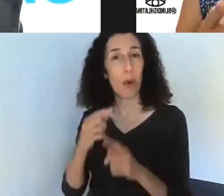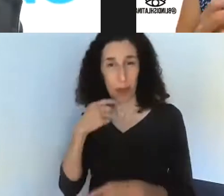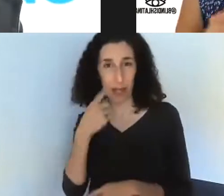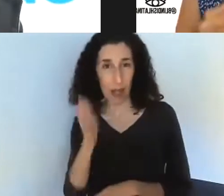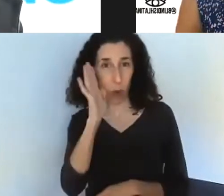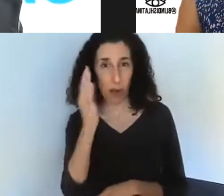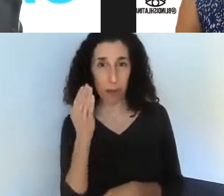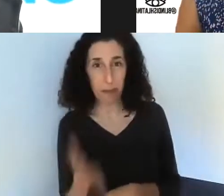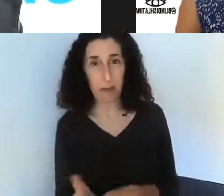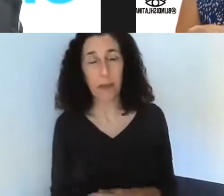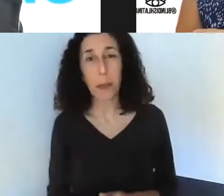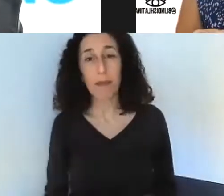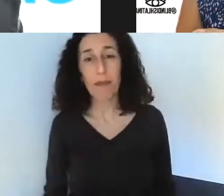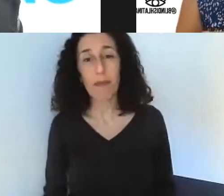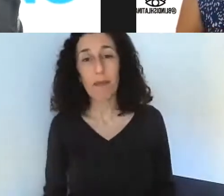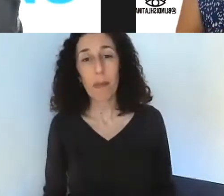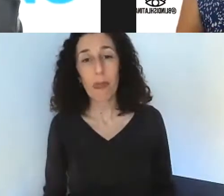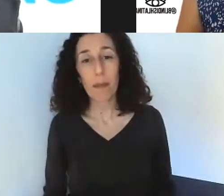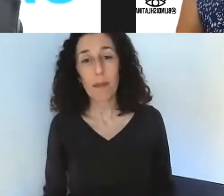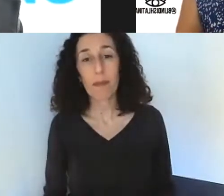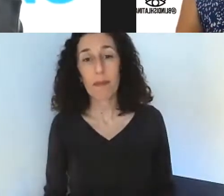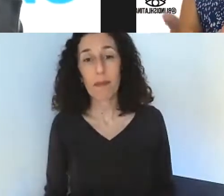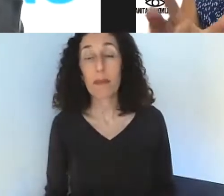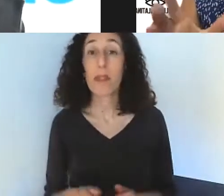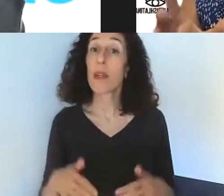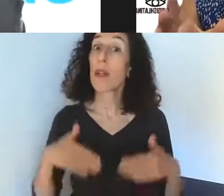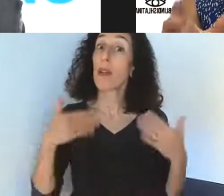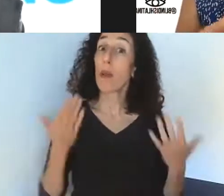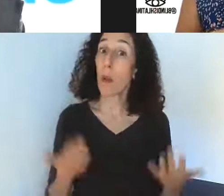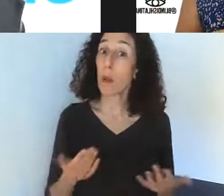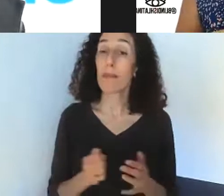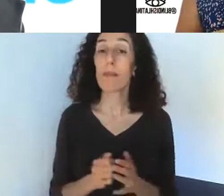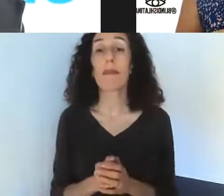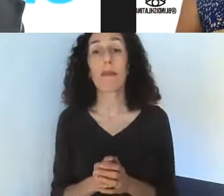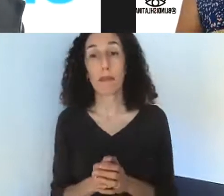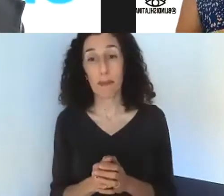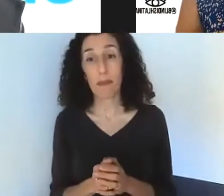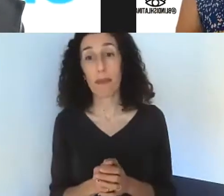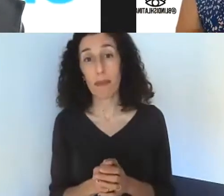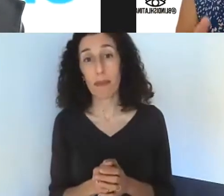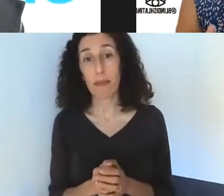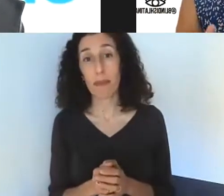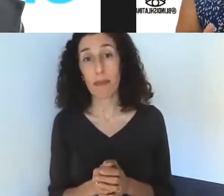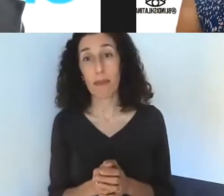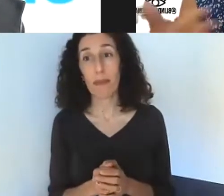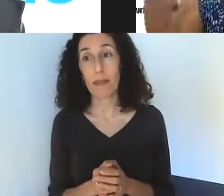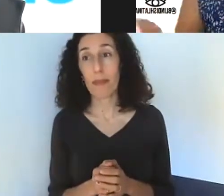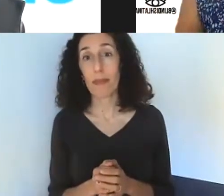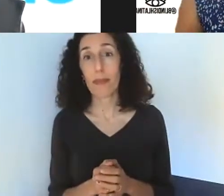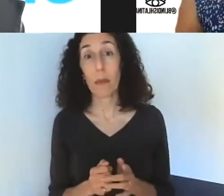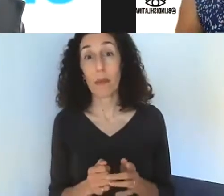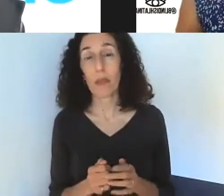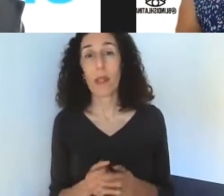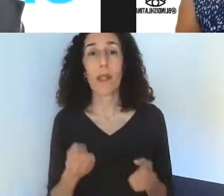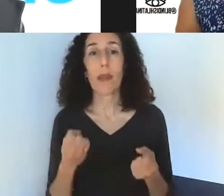realize that many people that have disabilities are not disclosing, are not coming out with